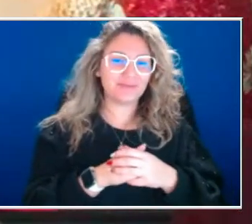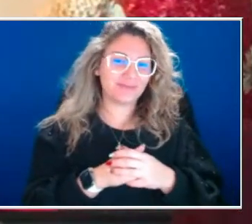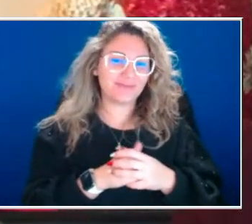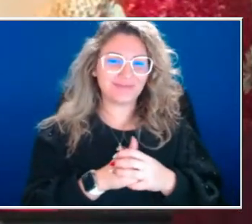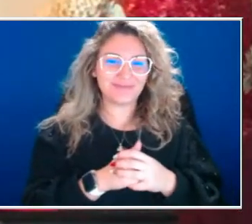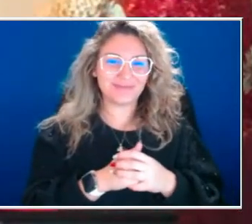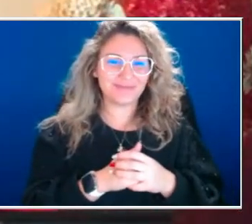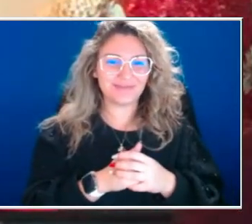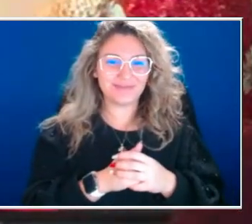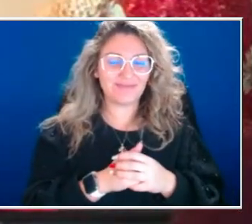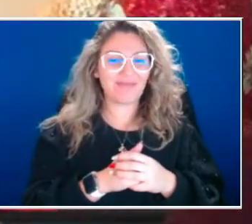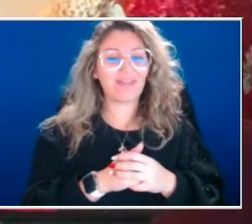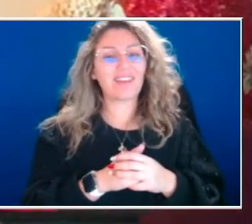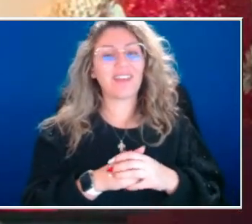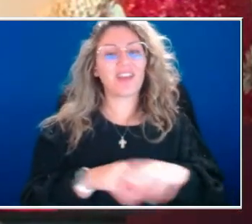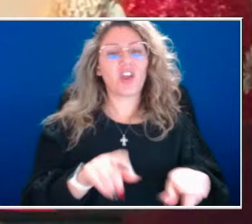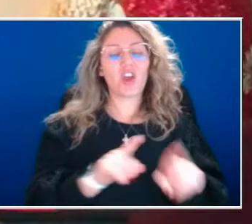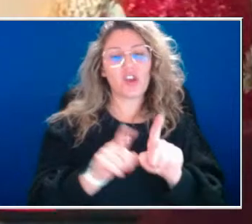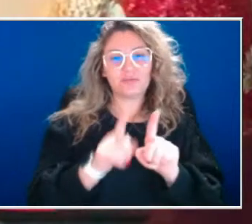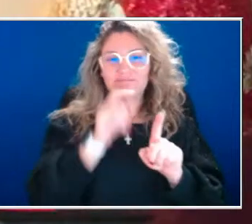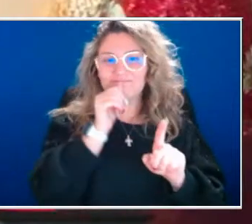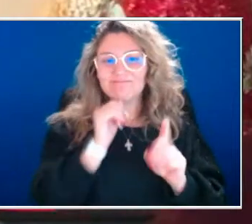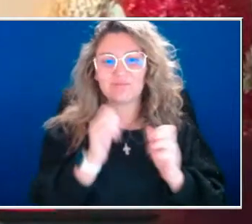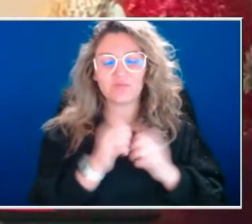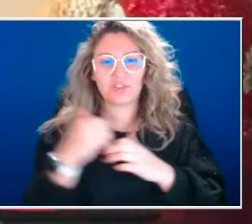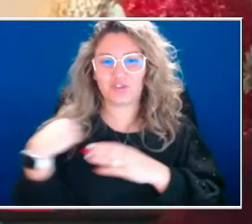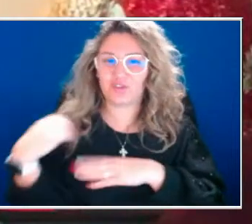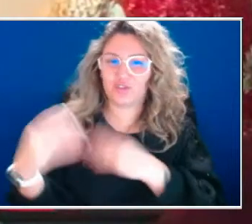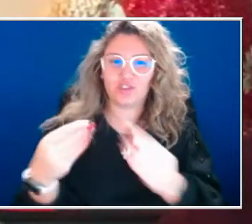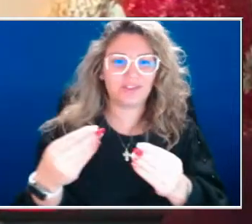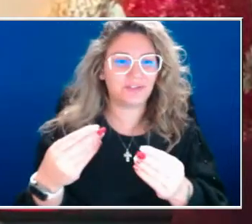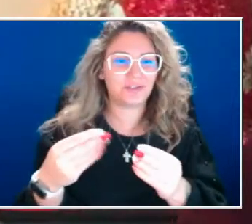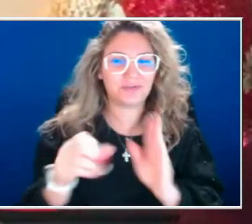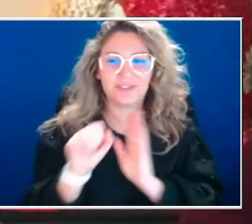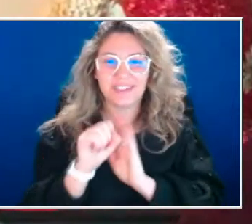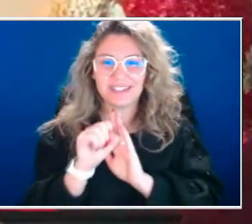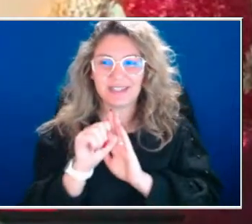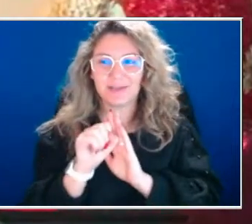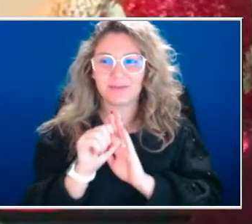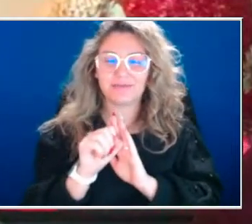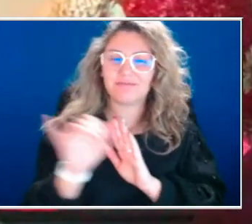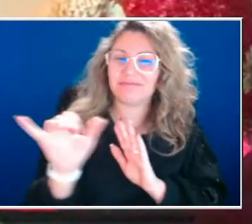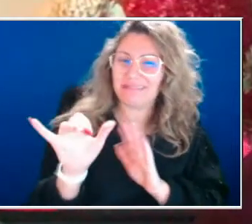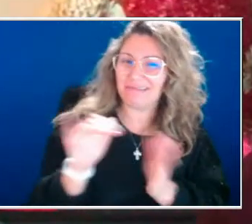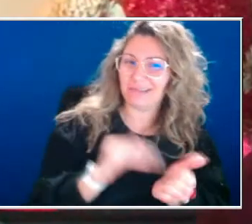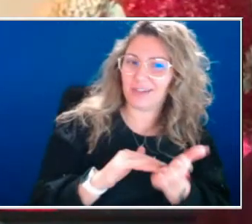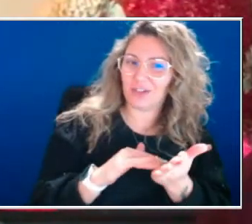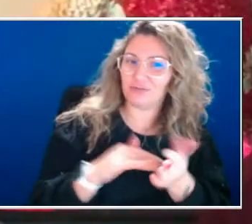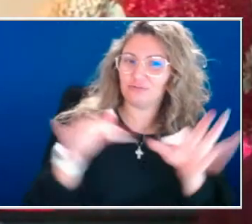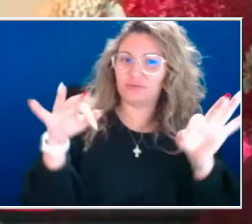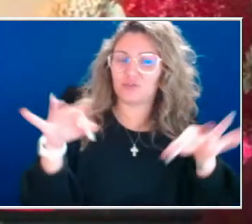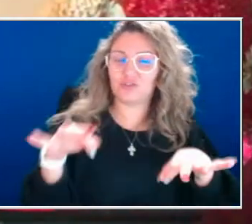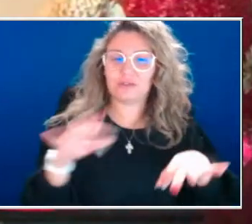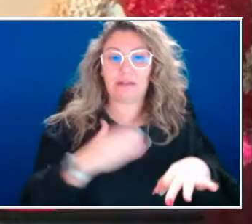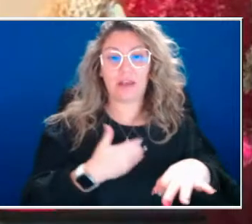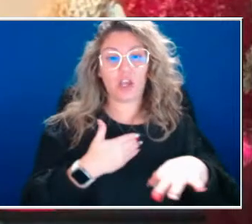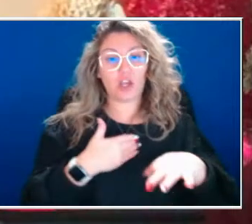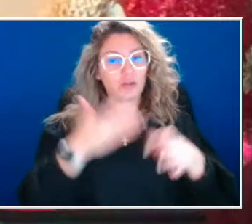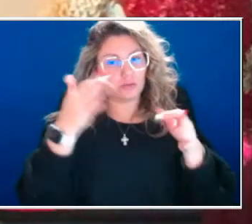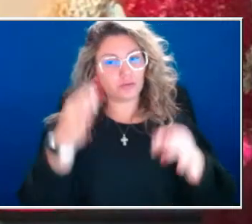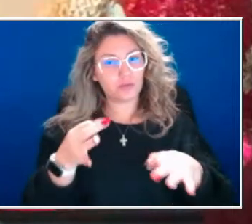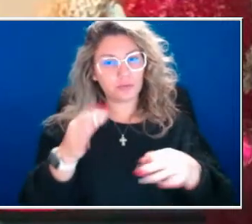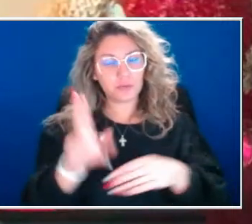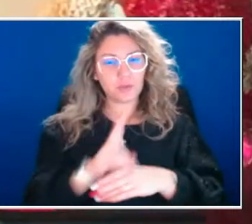and definitely dealt with just the traditional symptoms that Dr. Meister just described. Our choice was to go on hormone